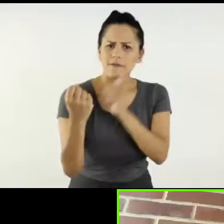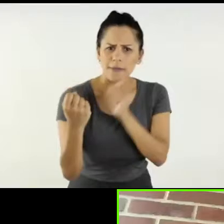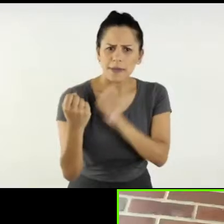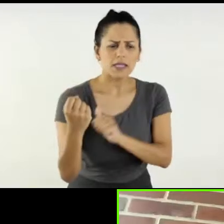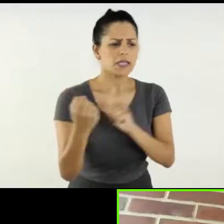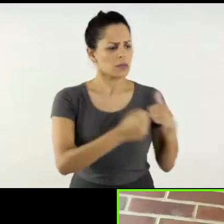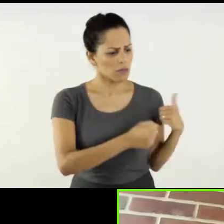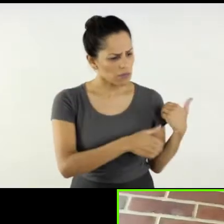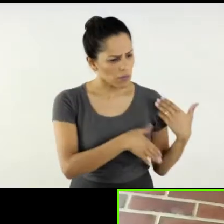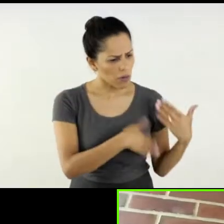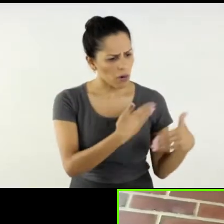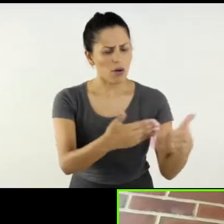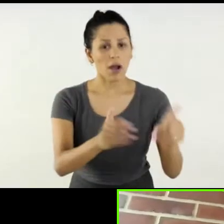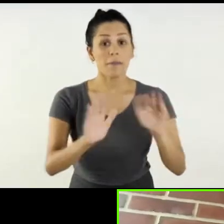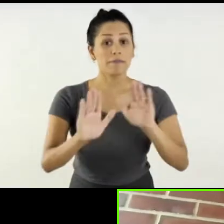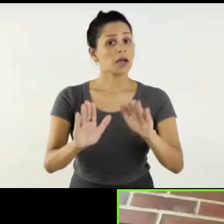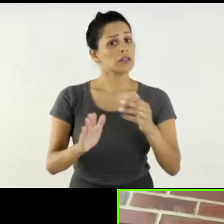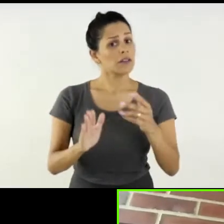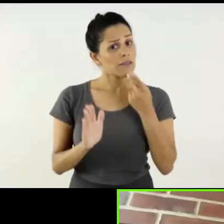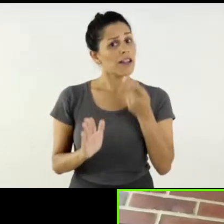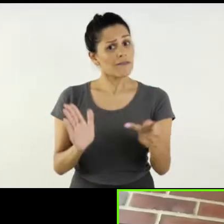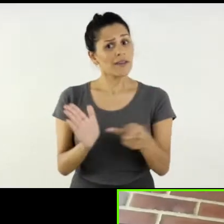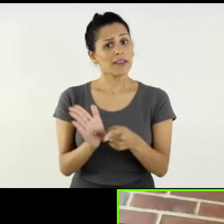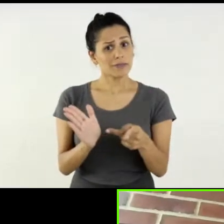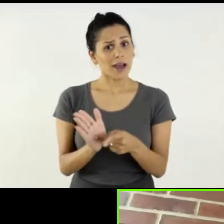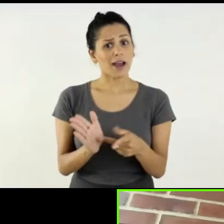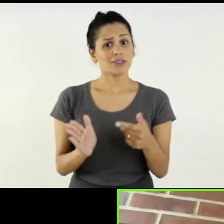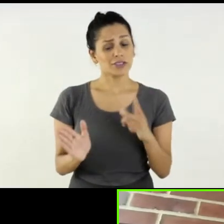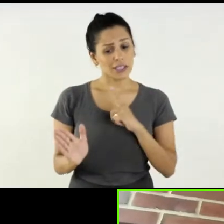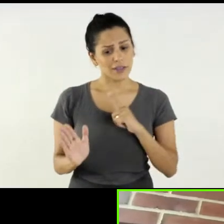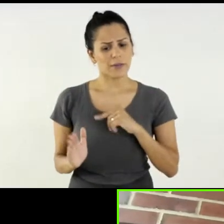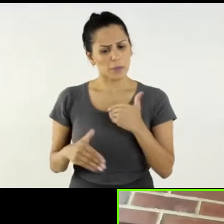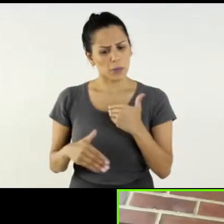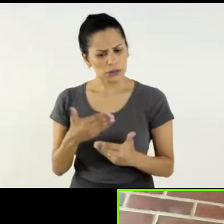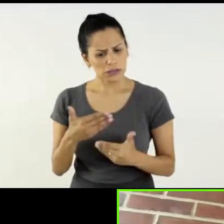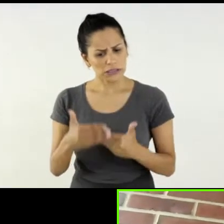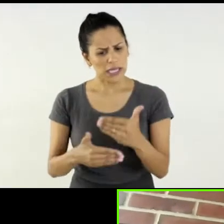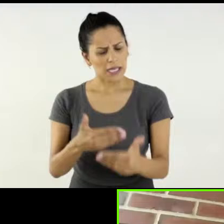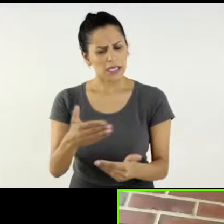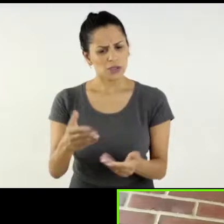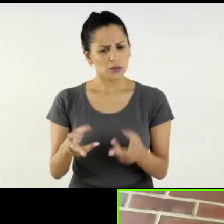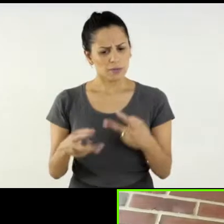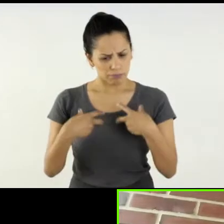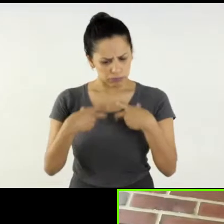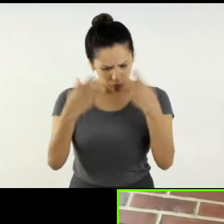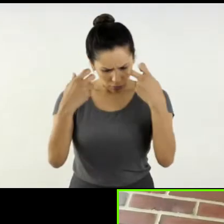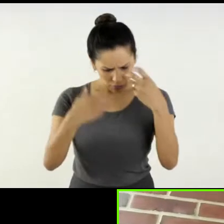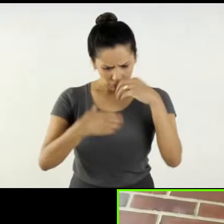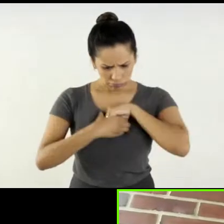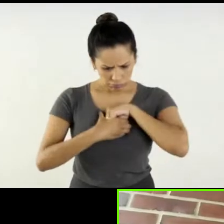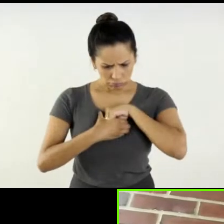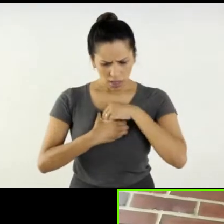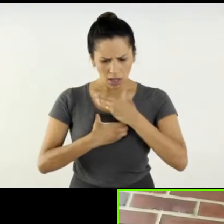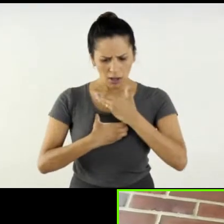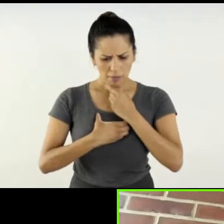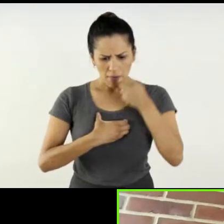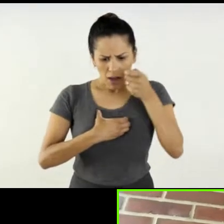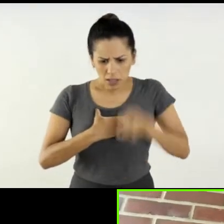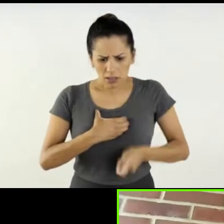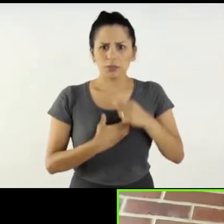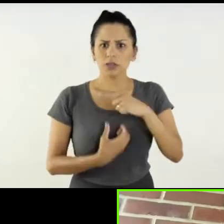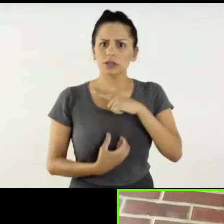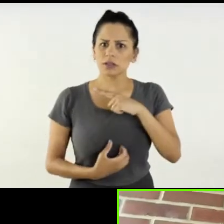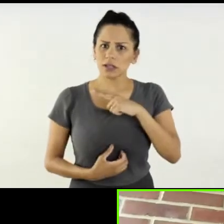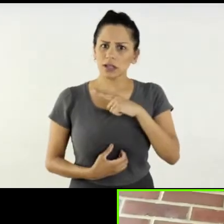took. And you're right too, that thinking about labor in all of its forms is